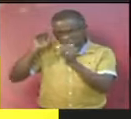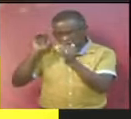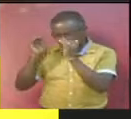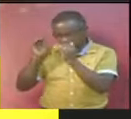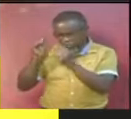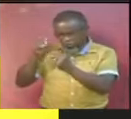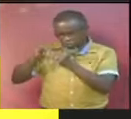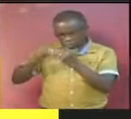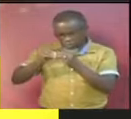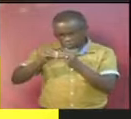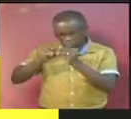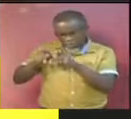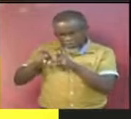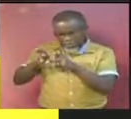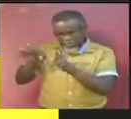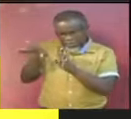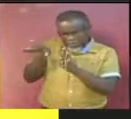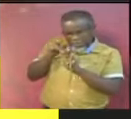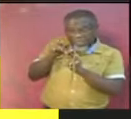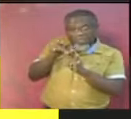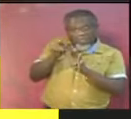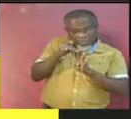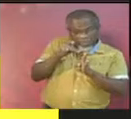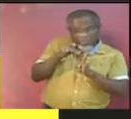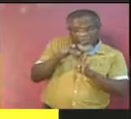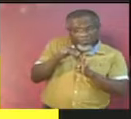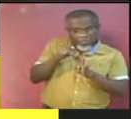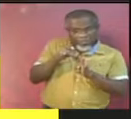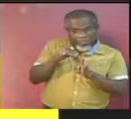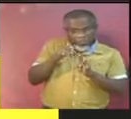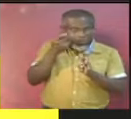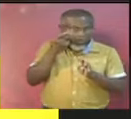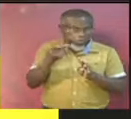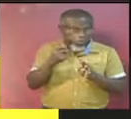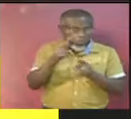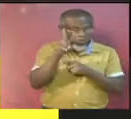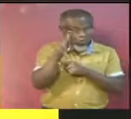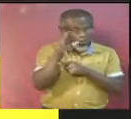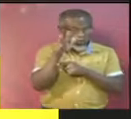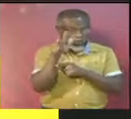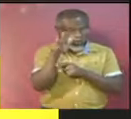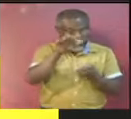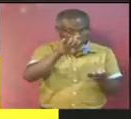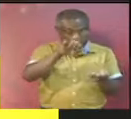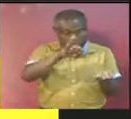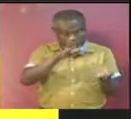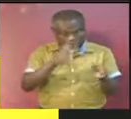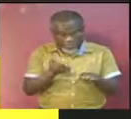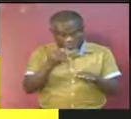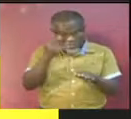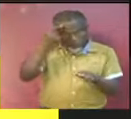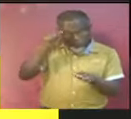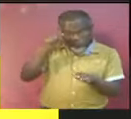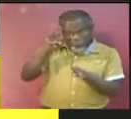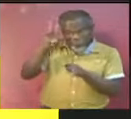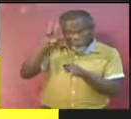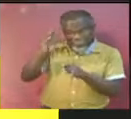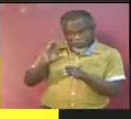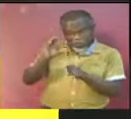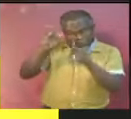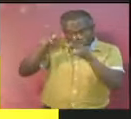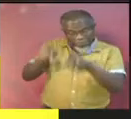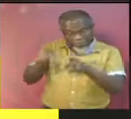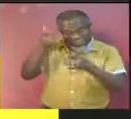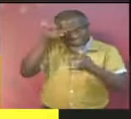was about 3.8%, or like 23 deaths per 600 people. But over the past 2 weeks, we're